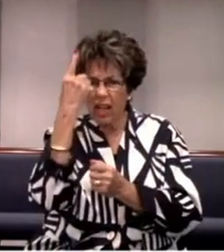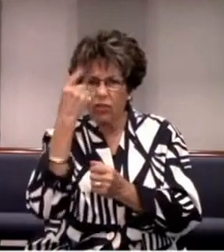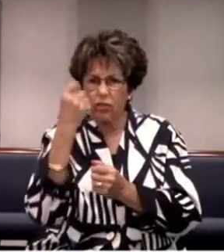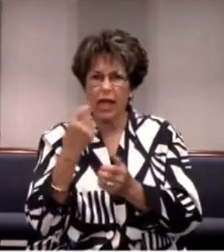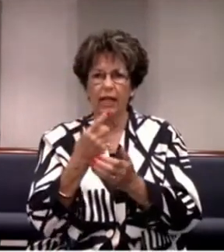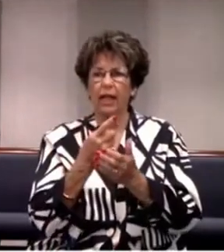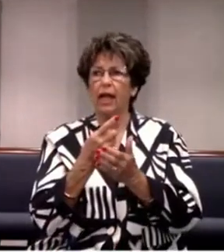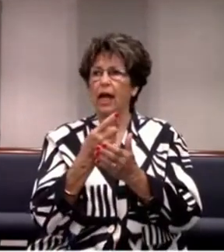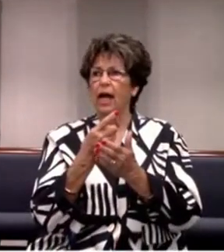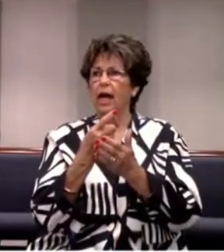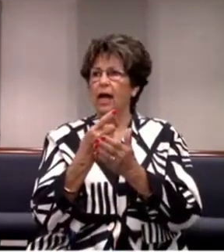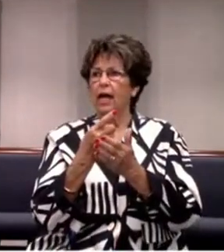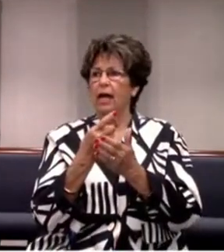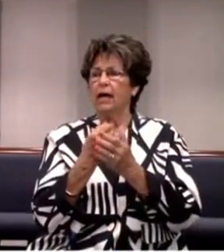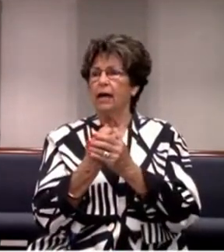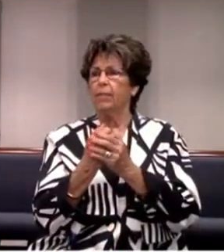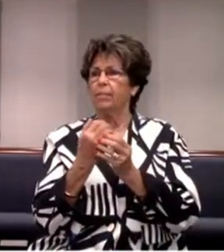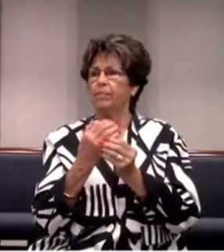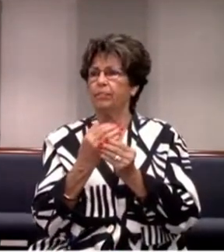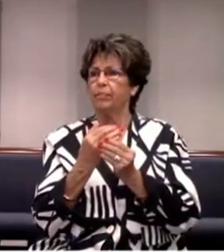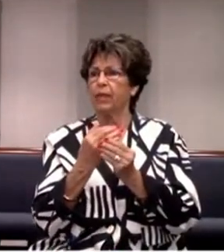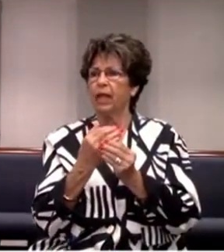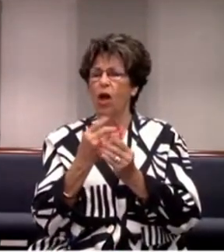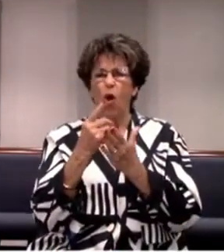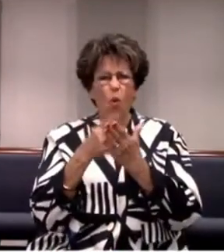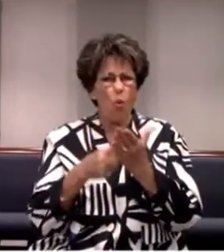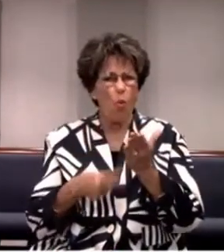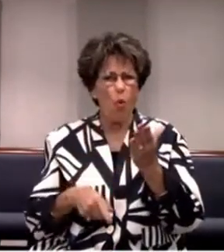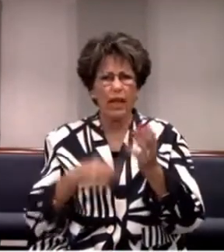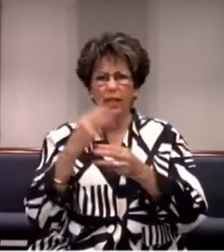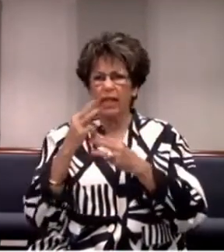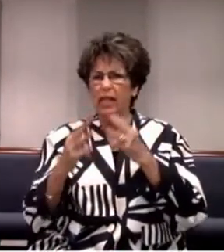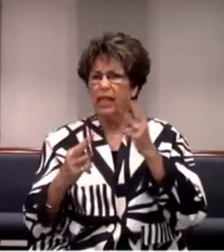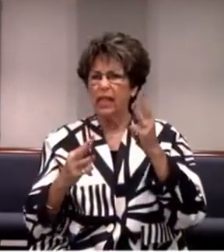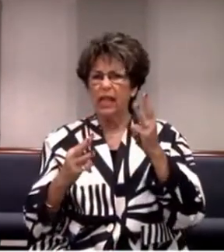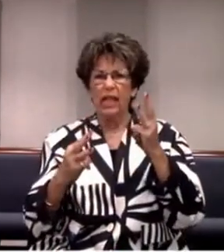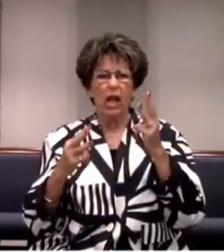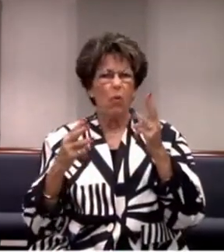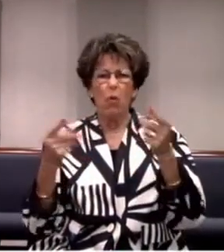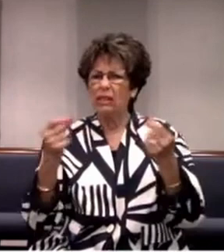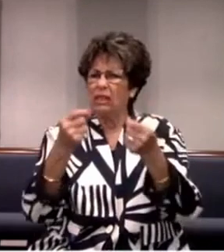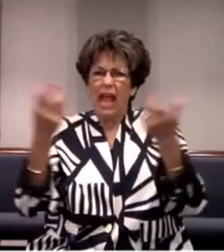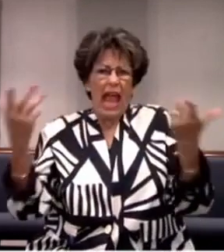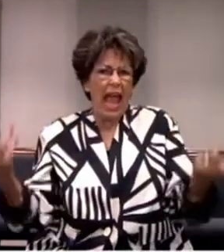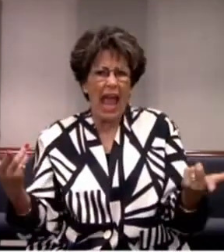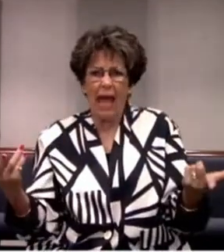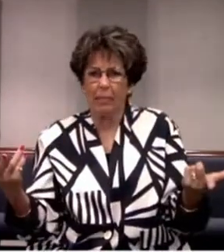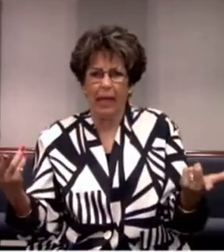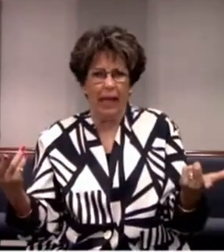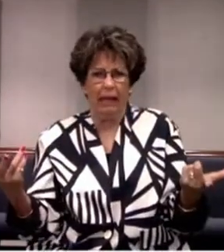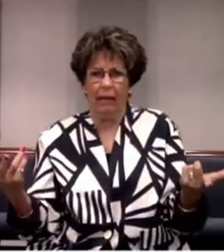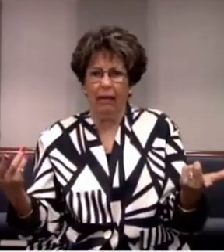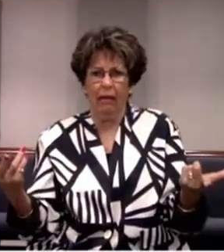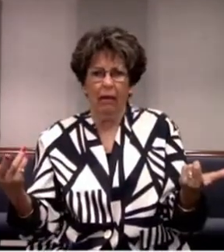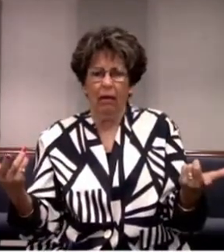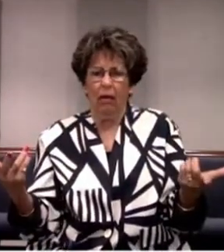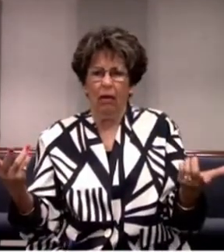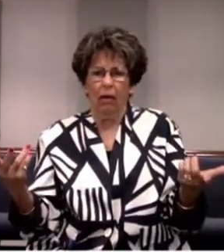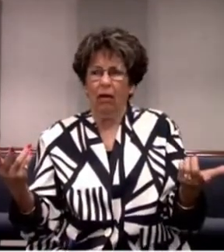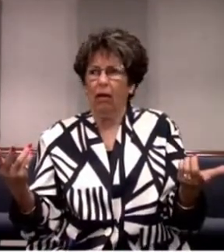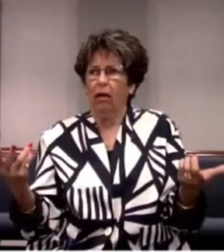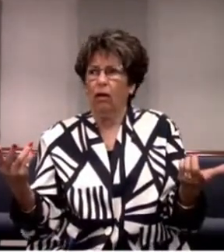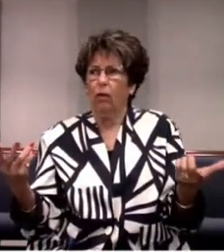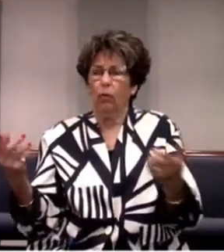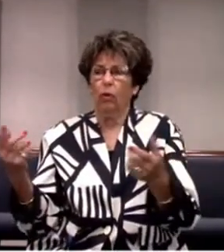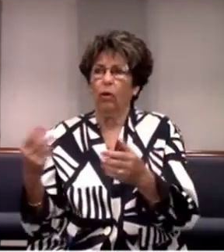what in the world did you do and what in the world is going on down there. So when you